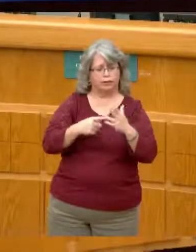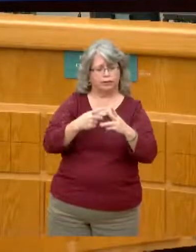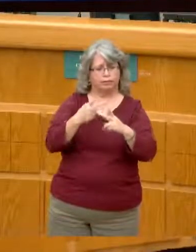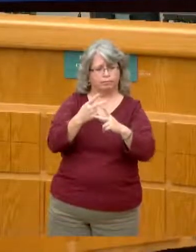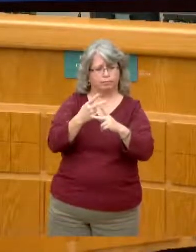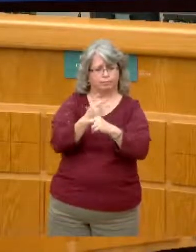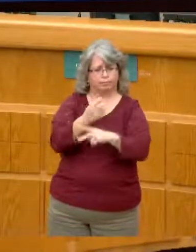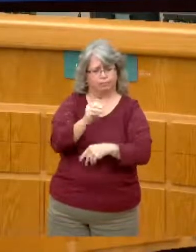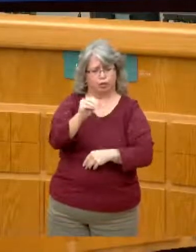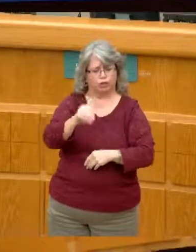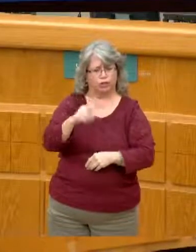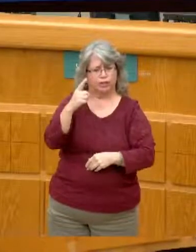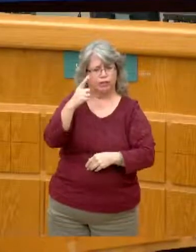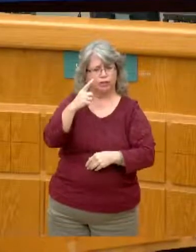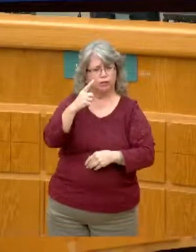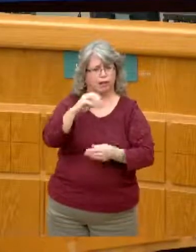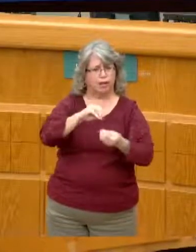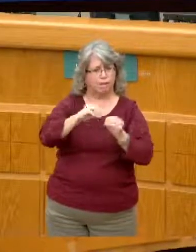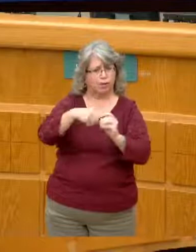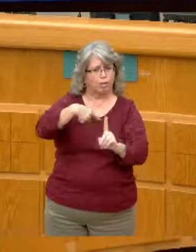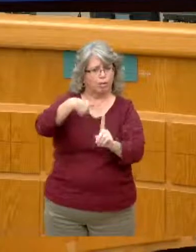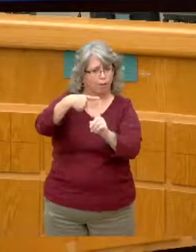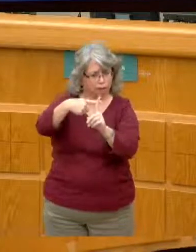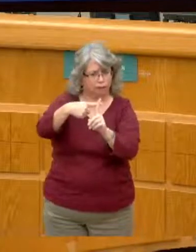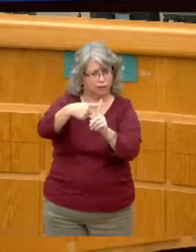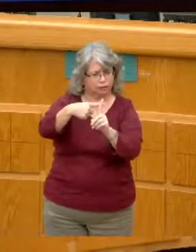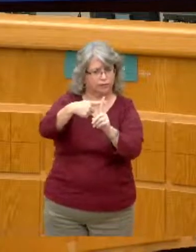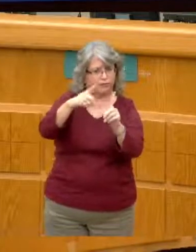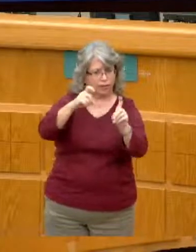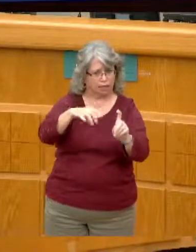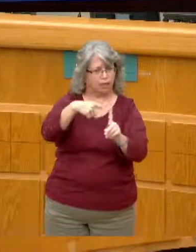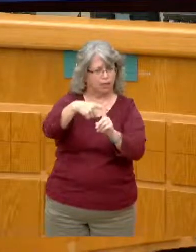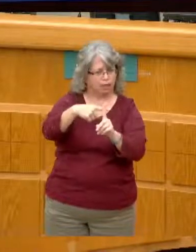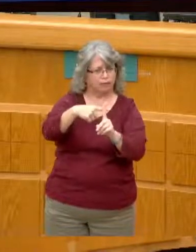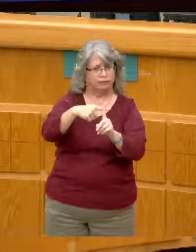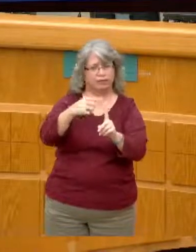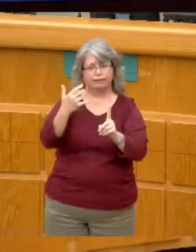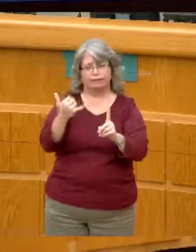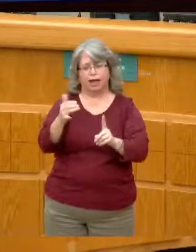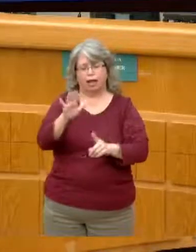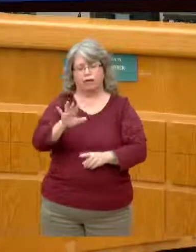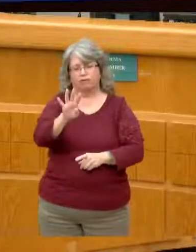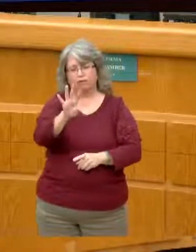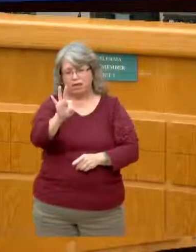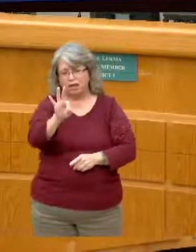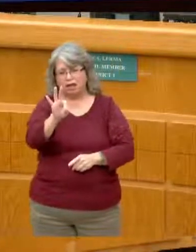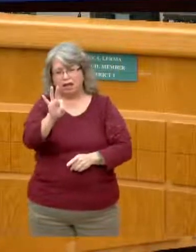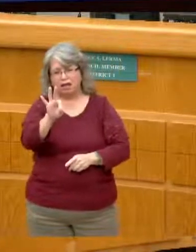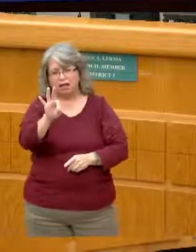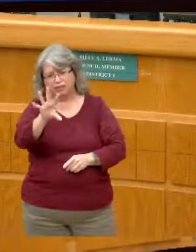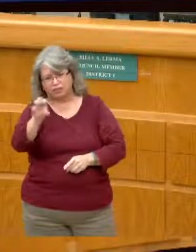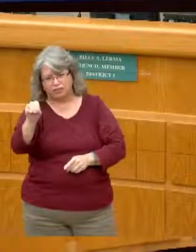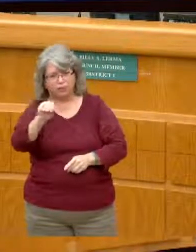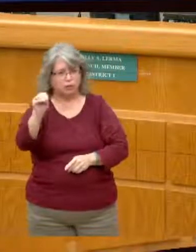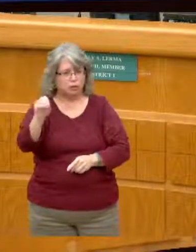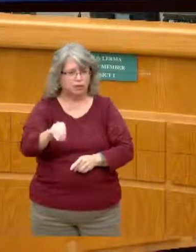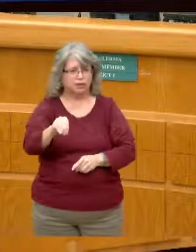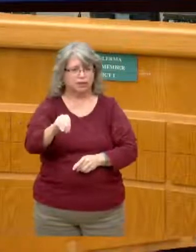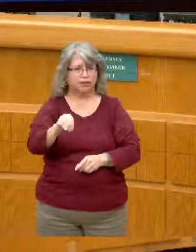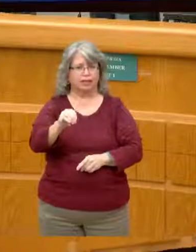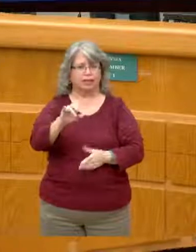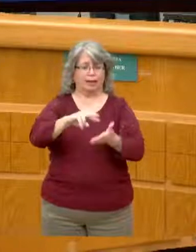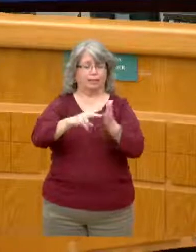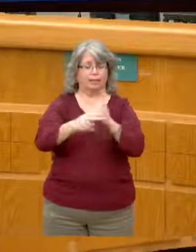community. Currently, we're averaging around 49 to 50%. So almost half of the folks that come in through our testing is going to